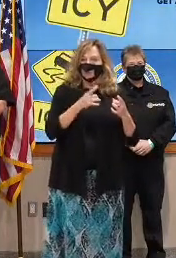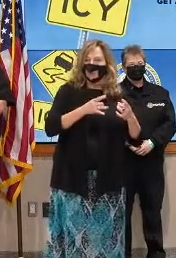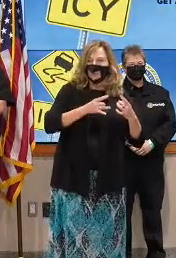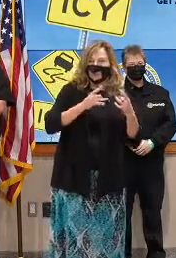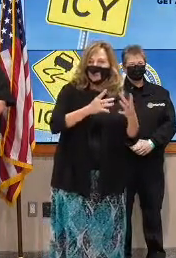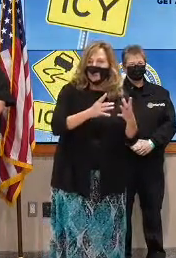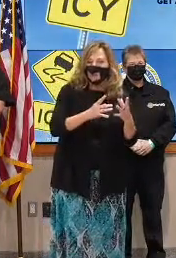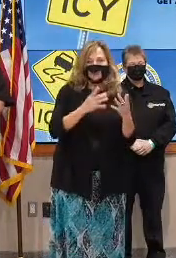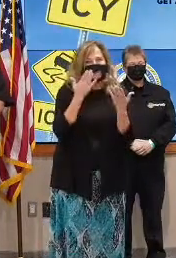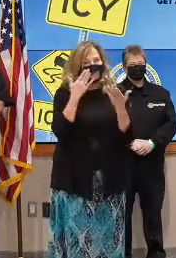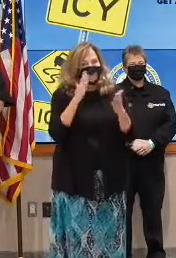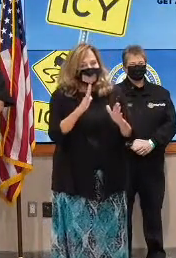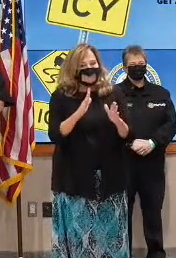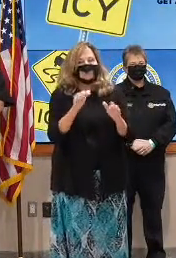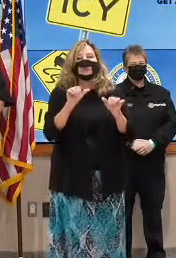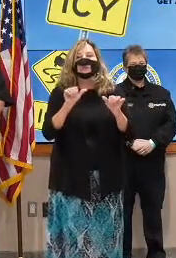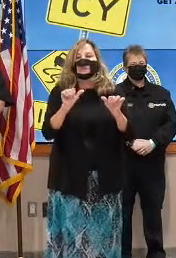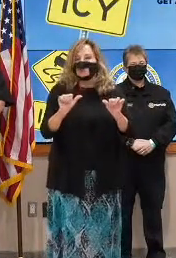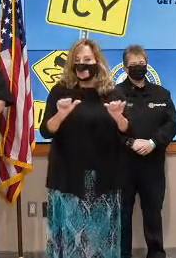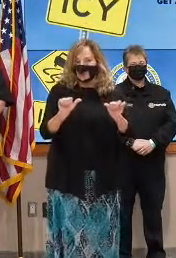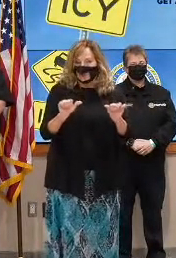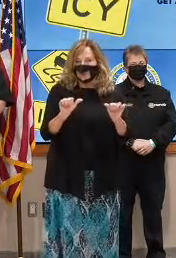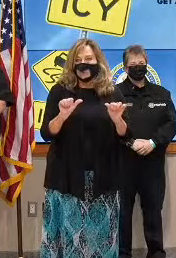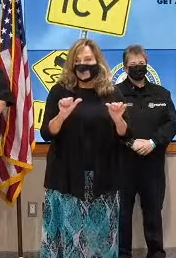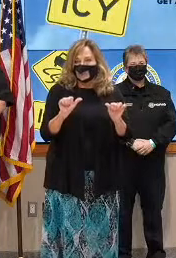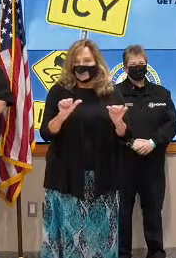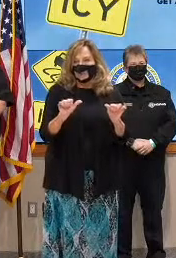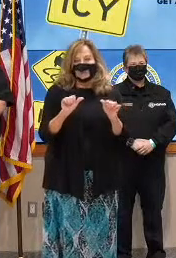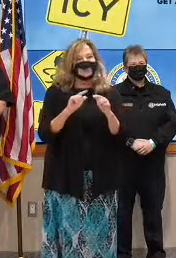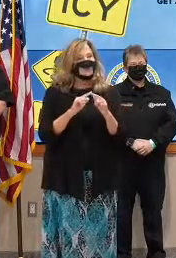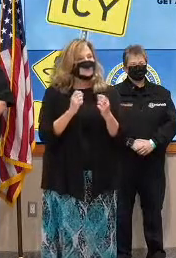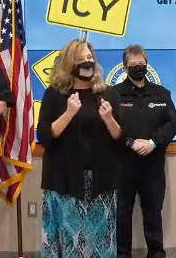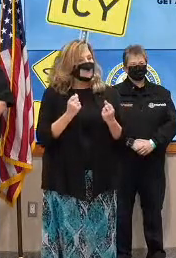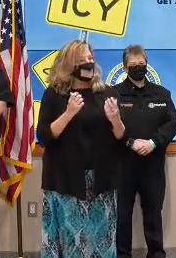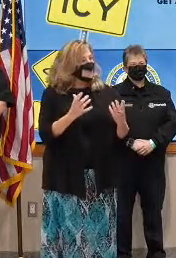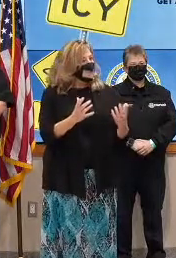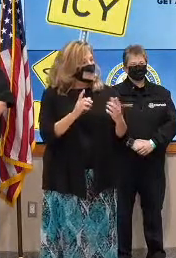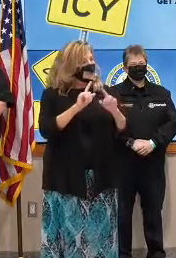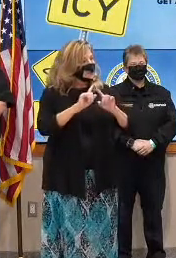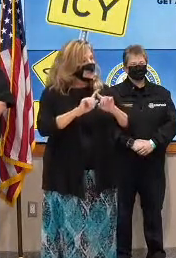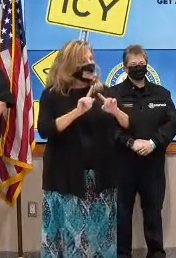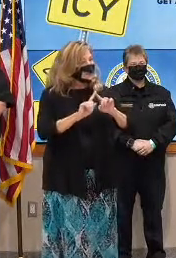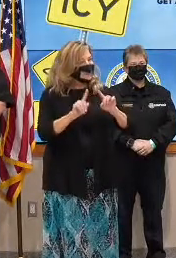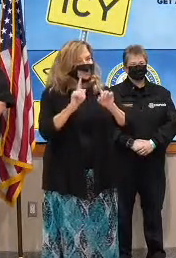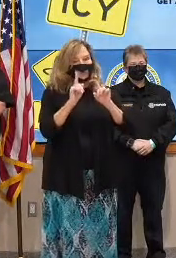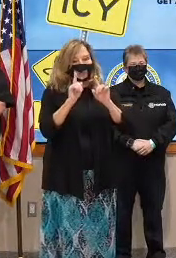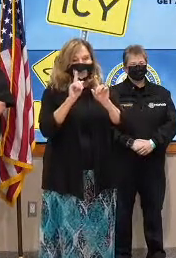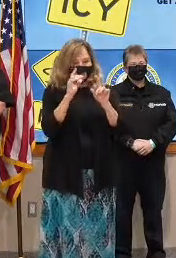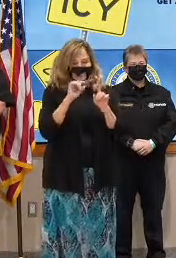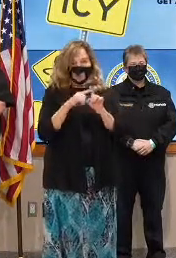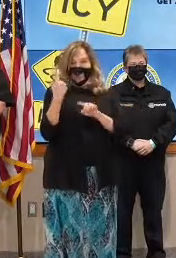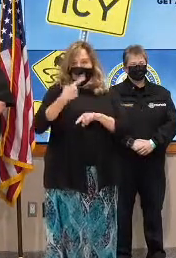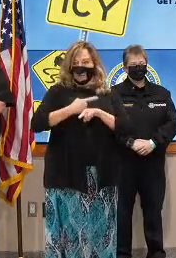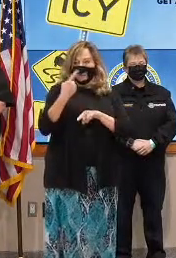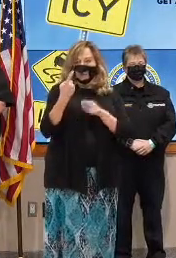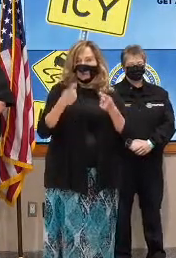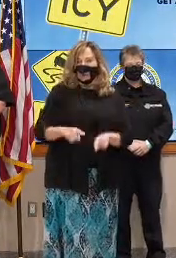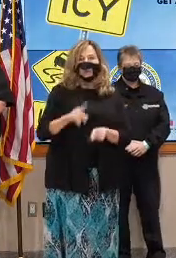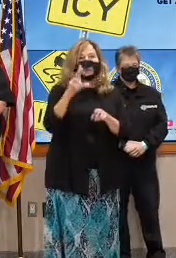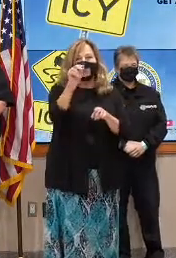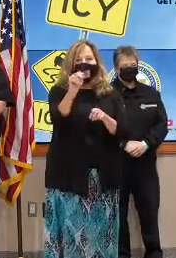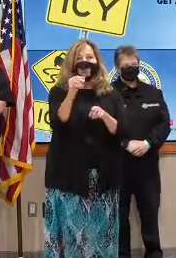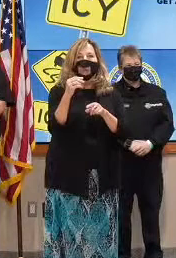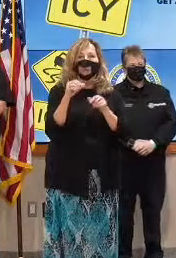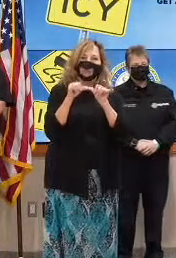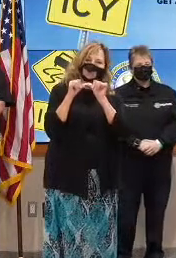the potential, very likely potential, of multiple days well below freezing. If we